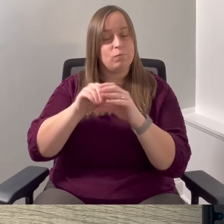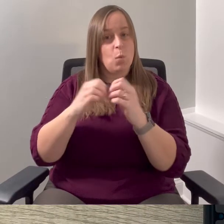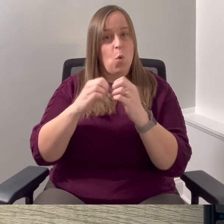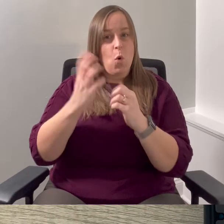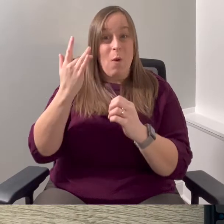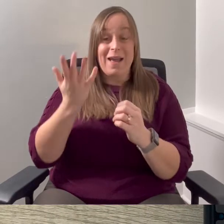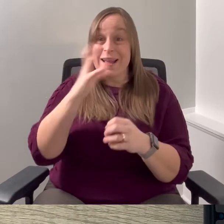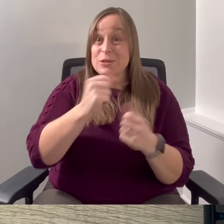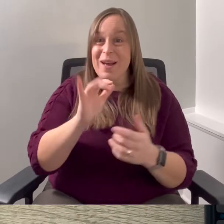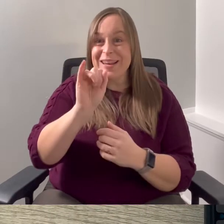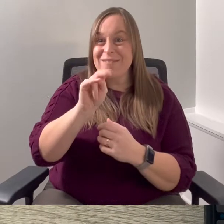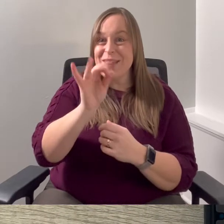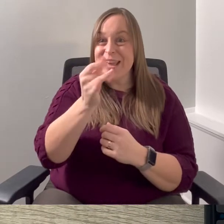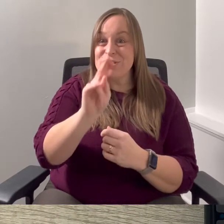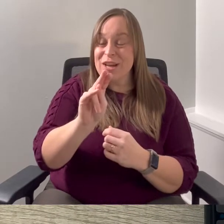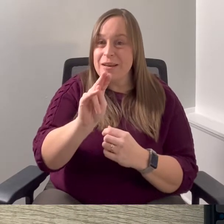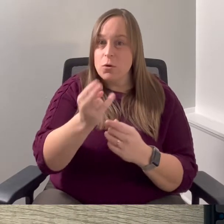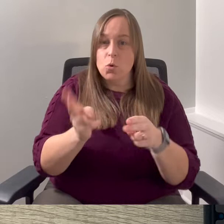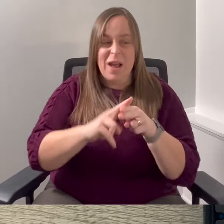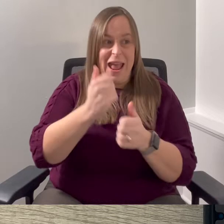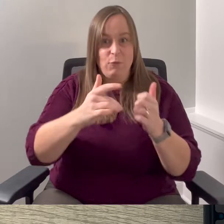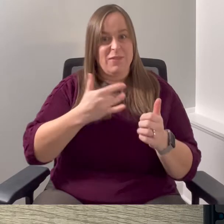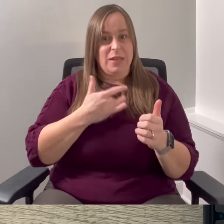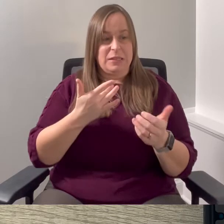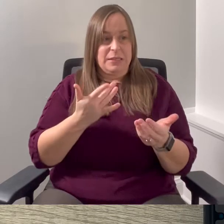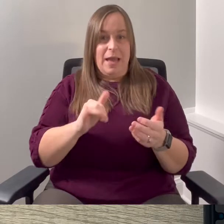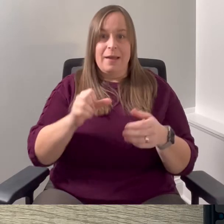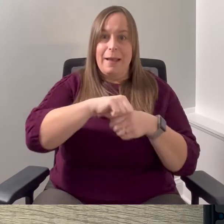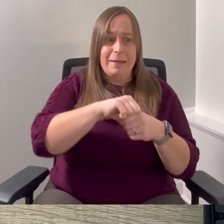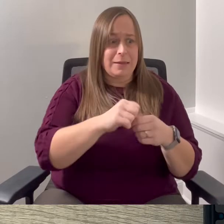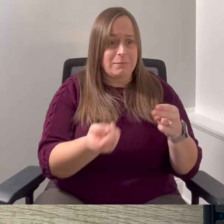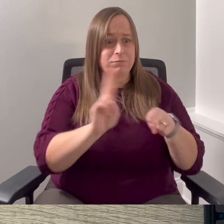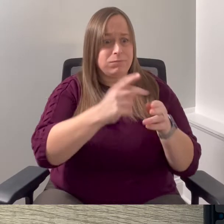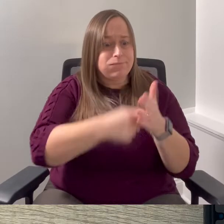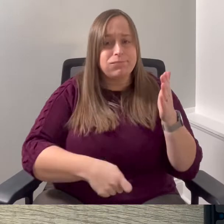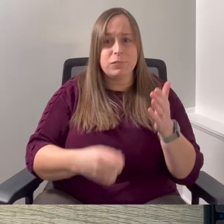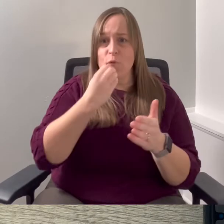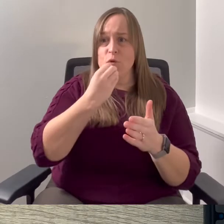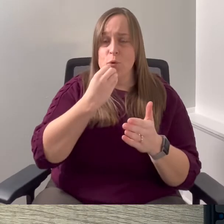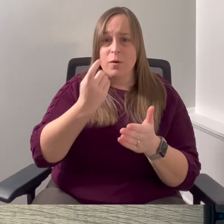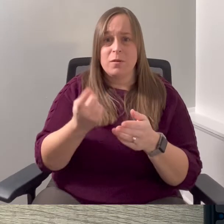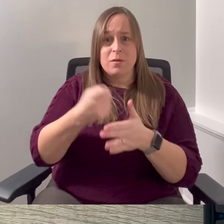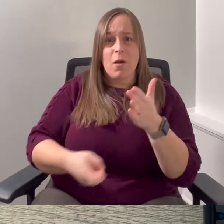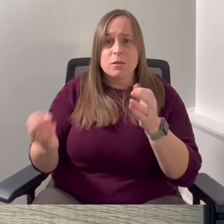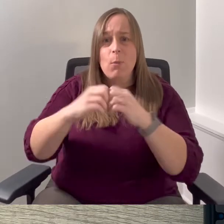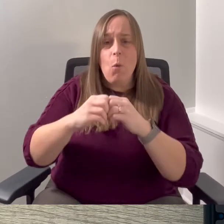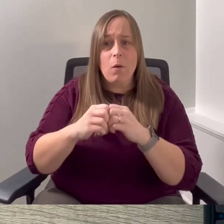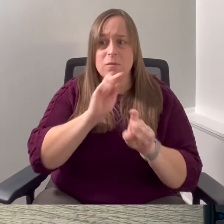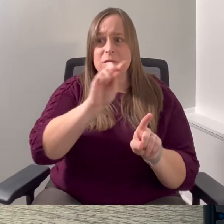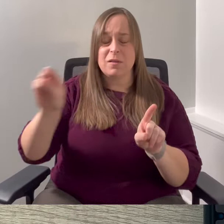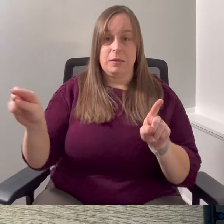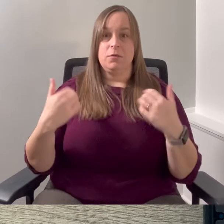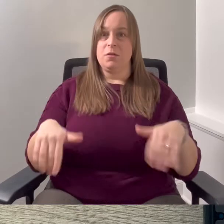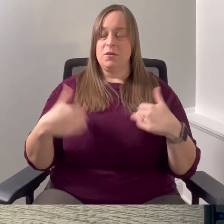Inflation's real, right? I think everyone's feeling that at the gas tank and at the grocery stores. Things are costing more.